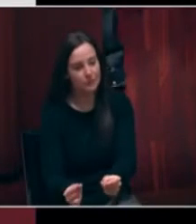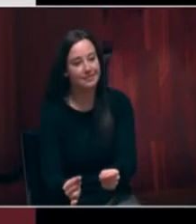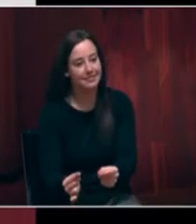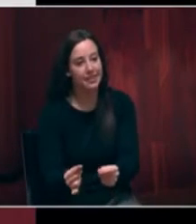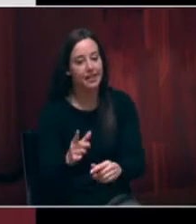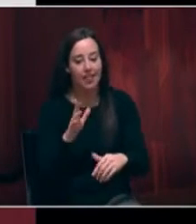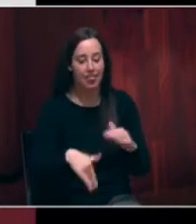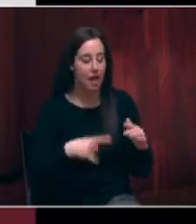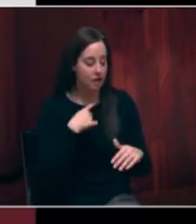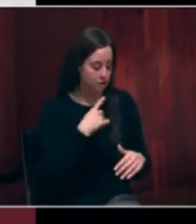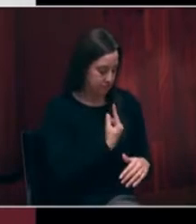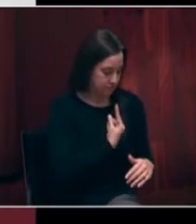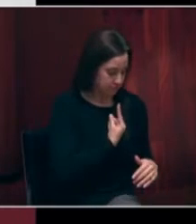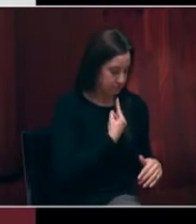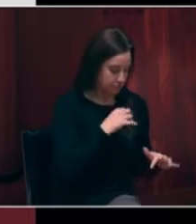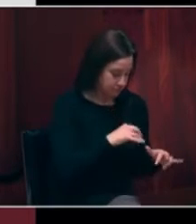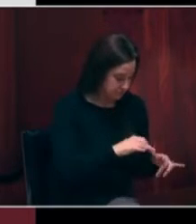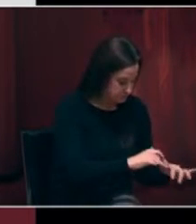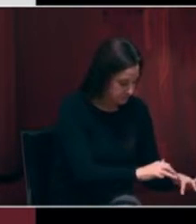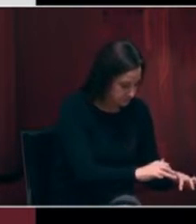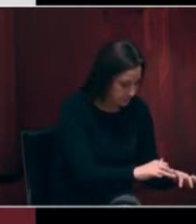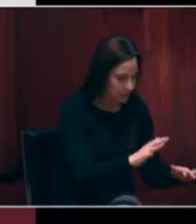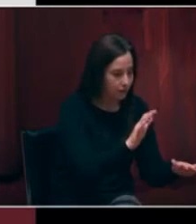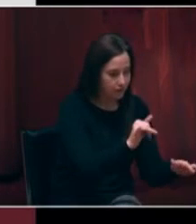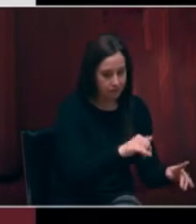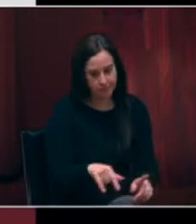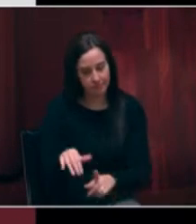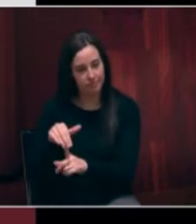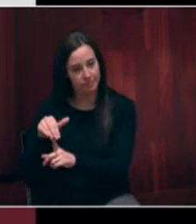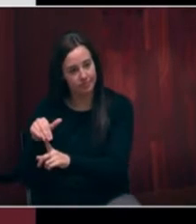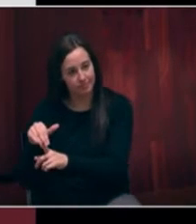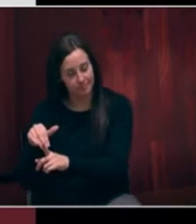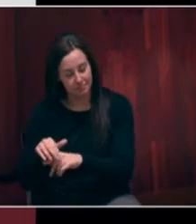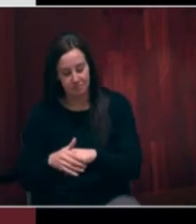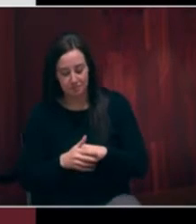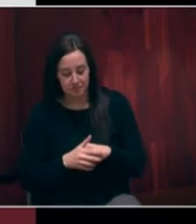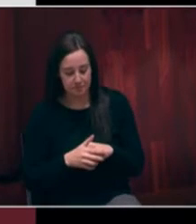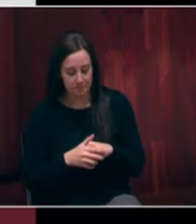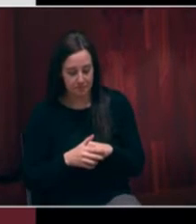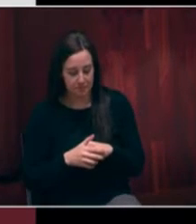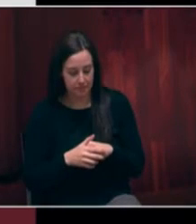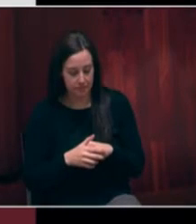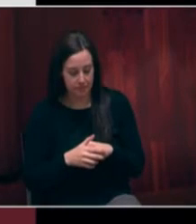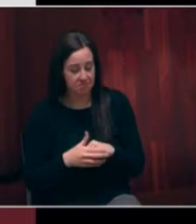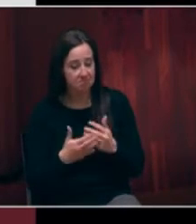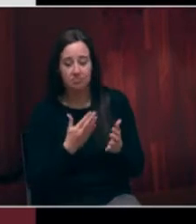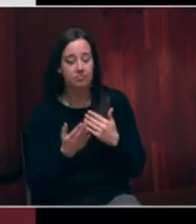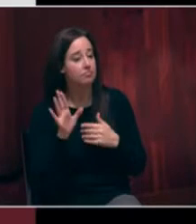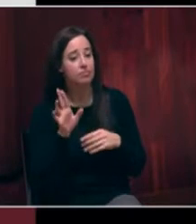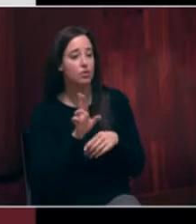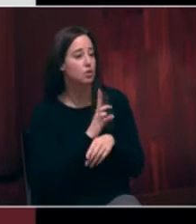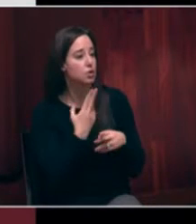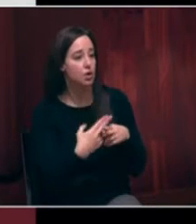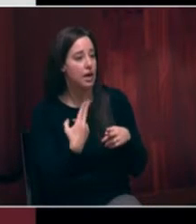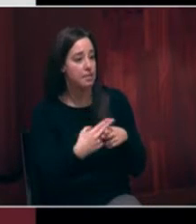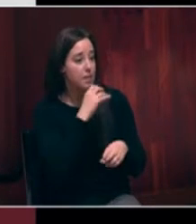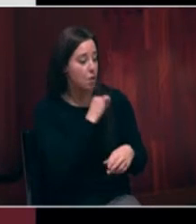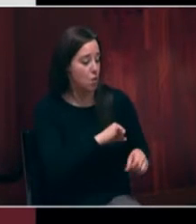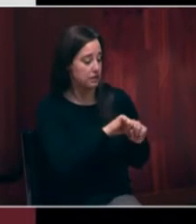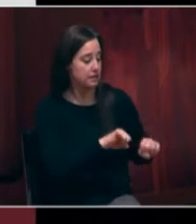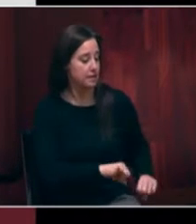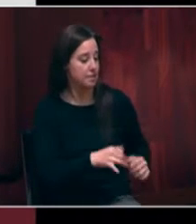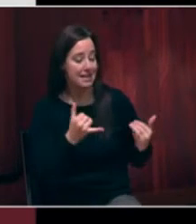A couple other changes. We constrain the system, so regardless of what your username was in our old learning management system,